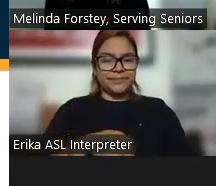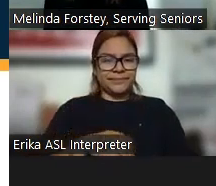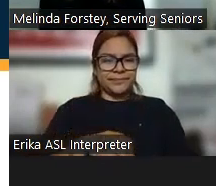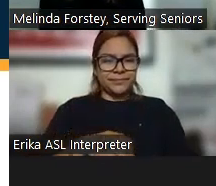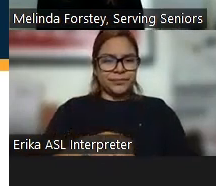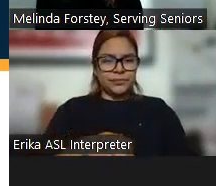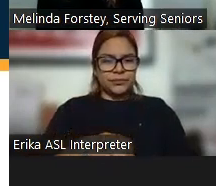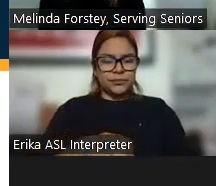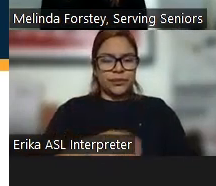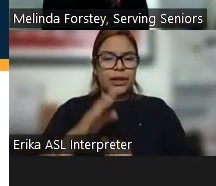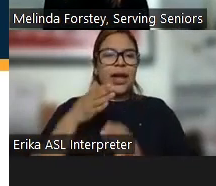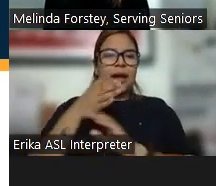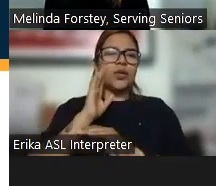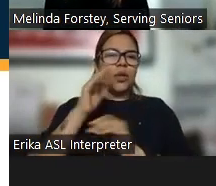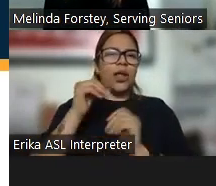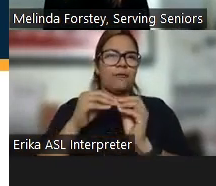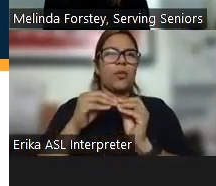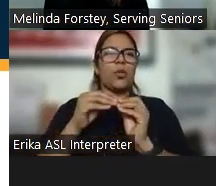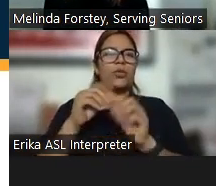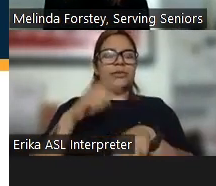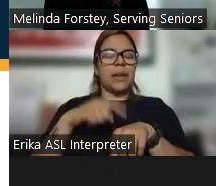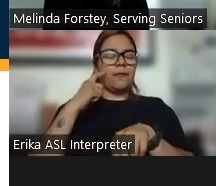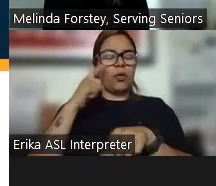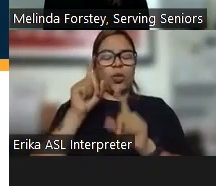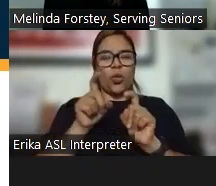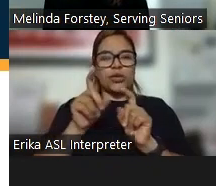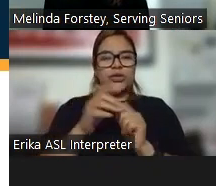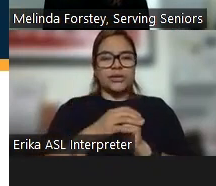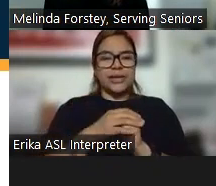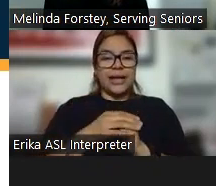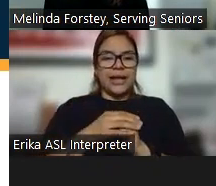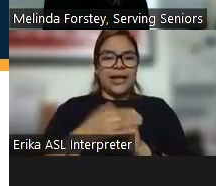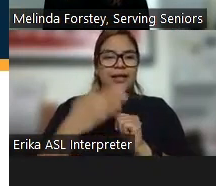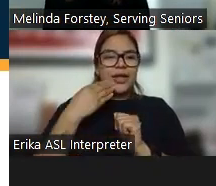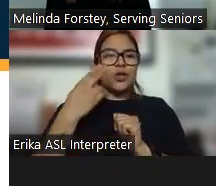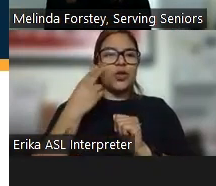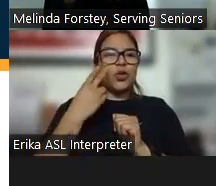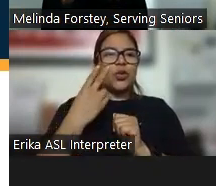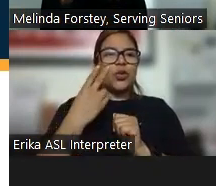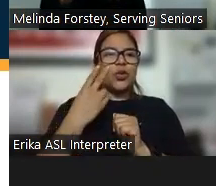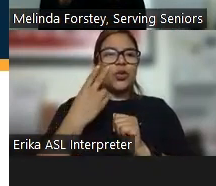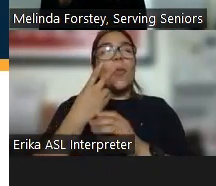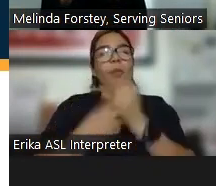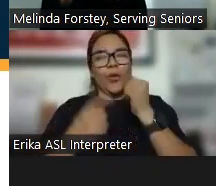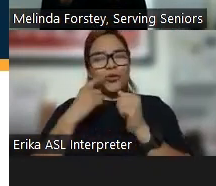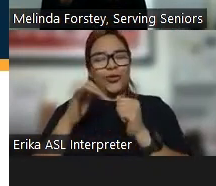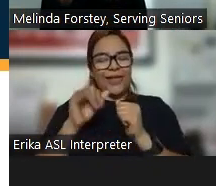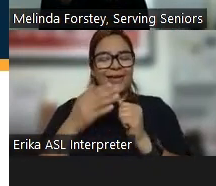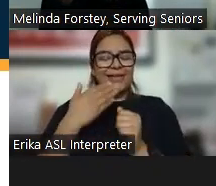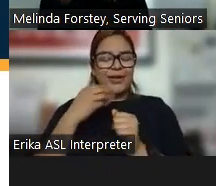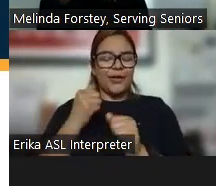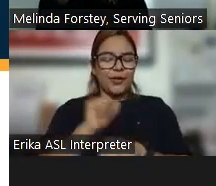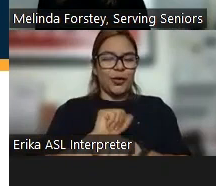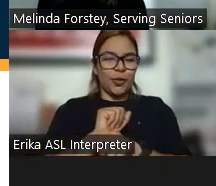questions. Thank you, Melinda and Hannah, for those both great presentations and for the work you're doing in